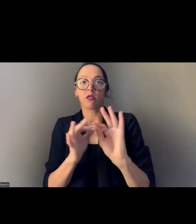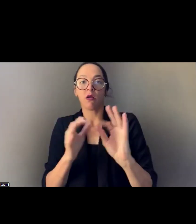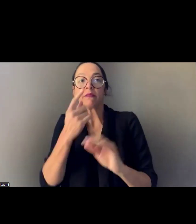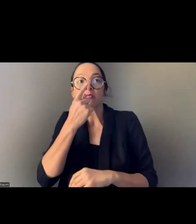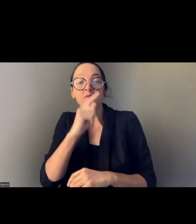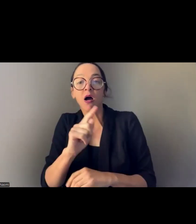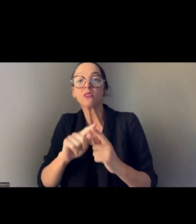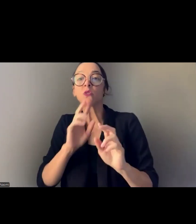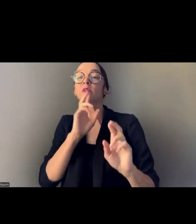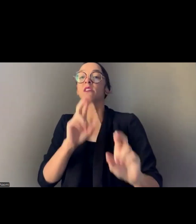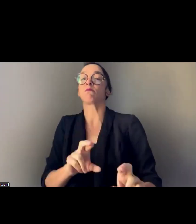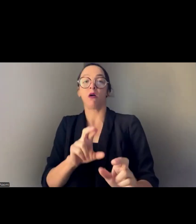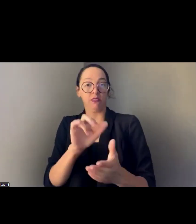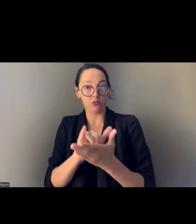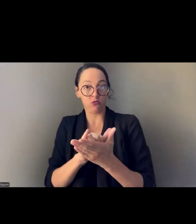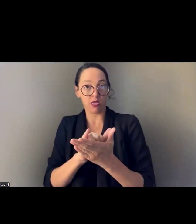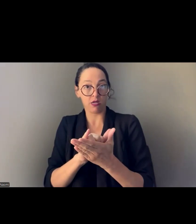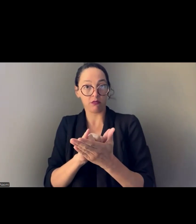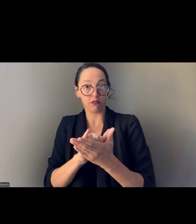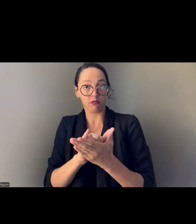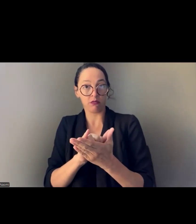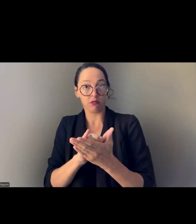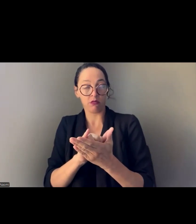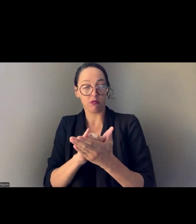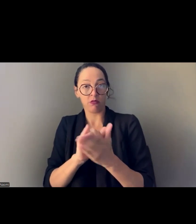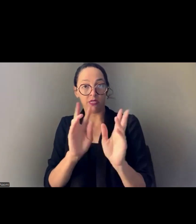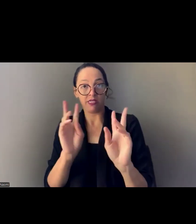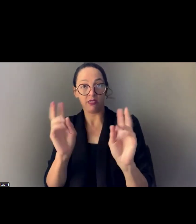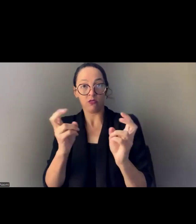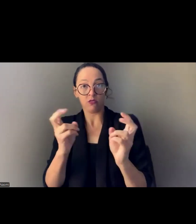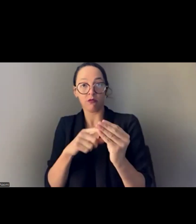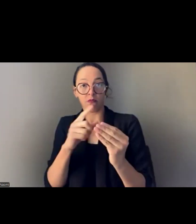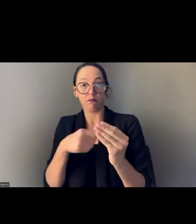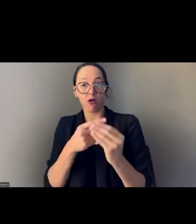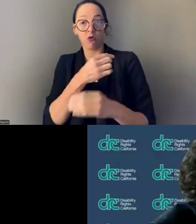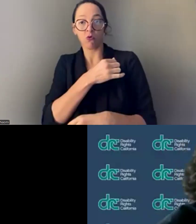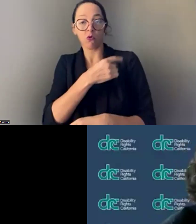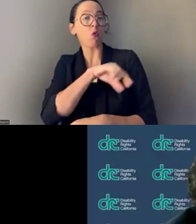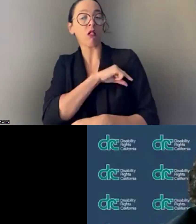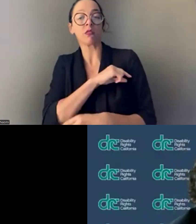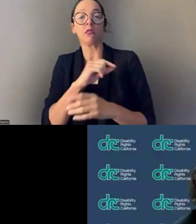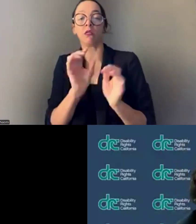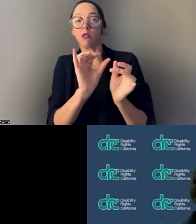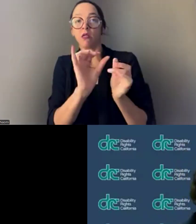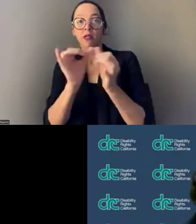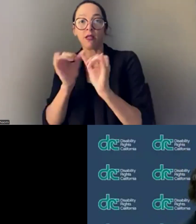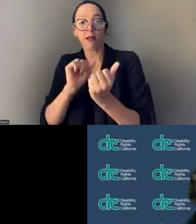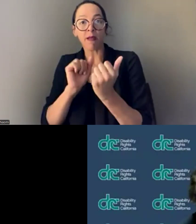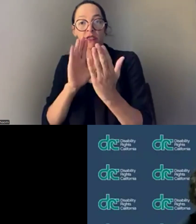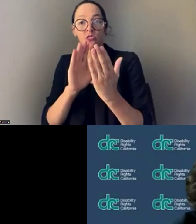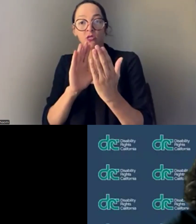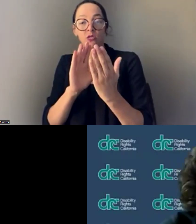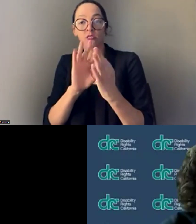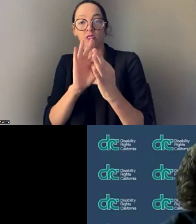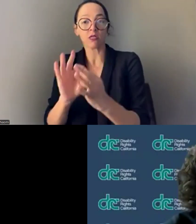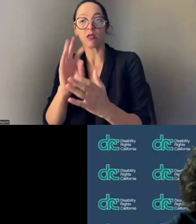any thoughts about how quality measures can kind of go to Marty's concern here. My main thought